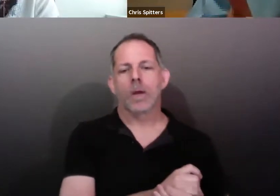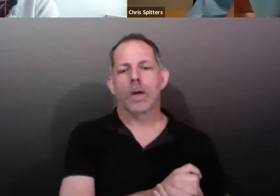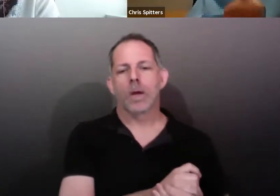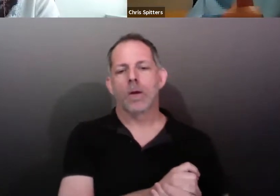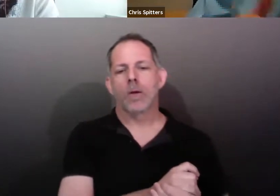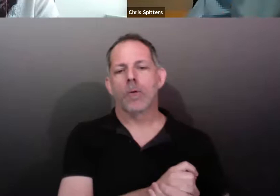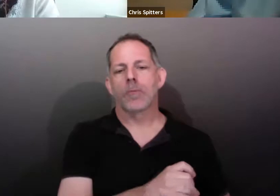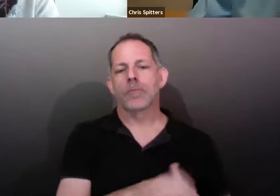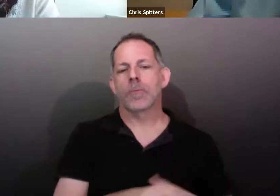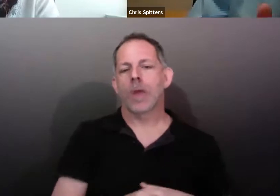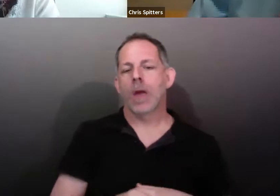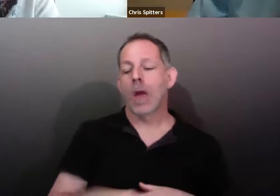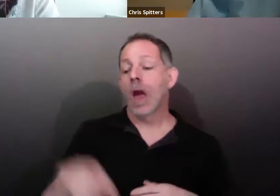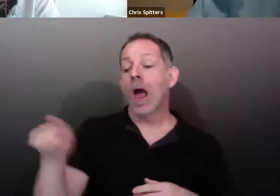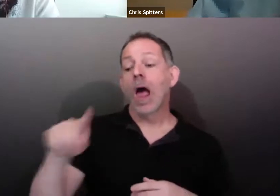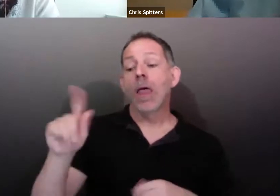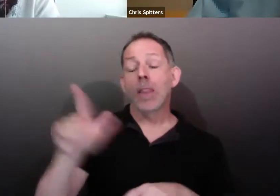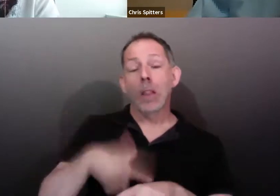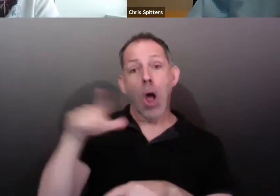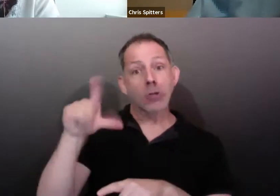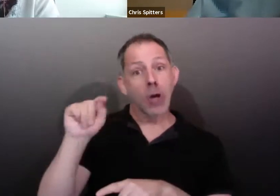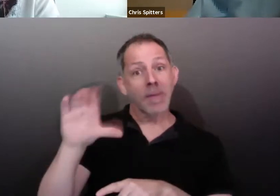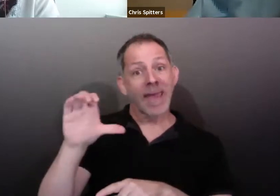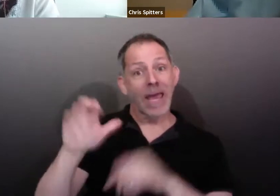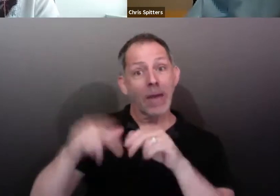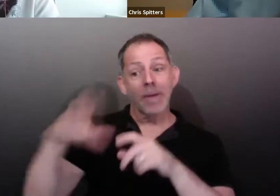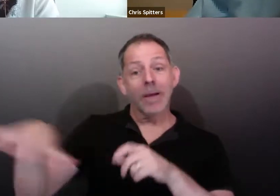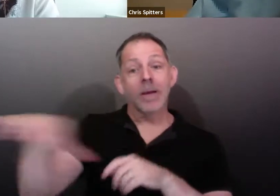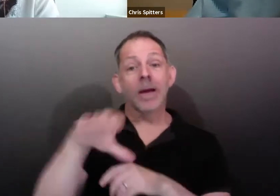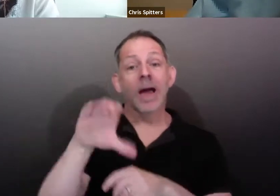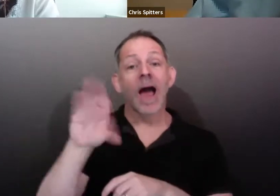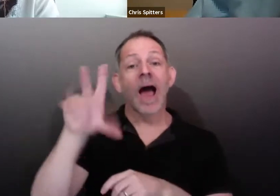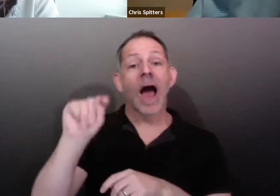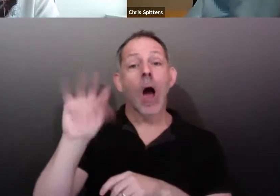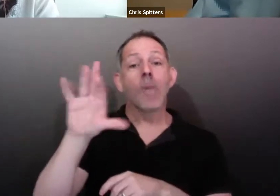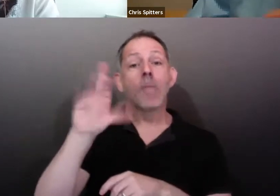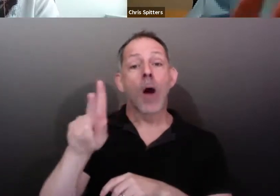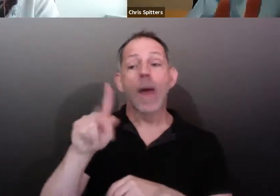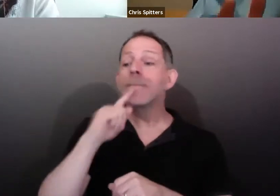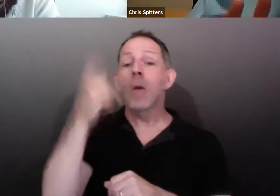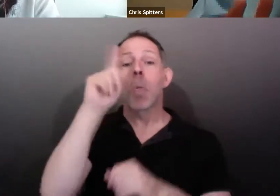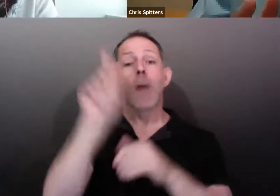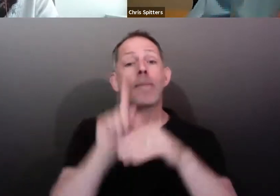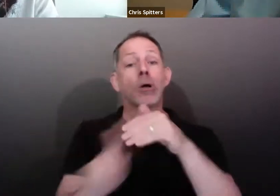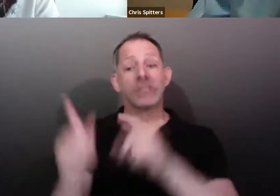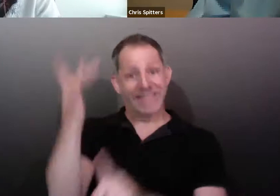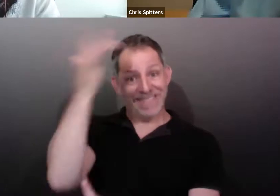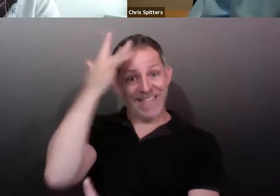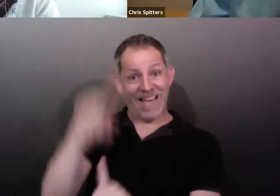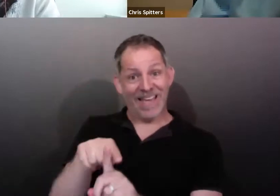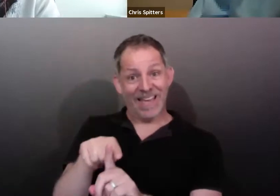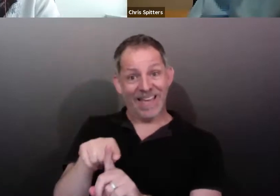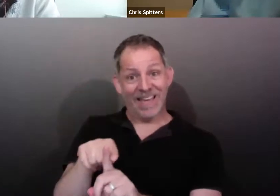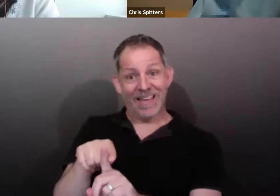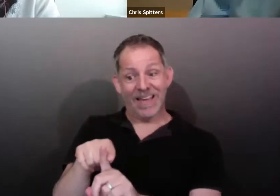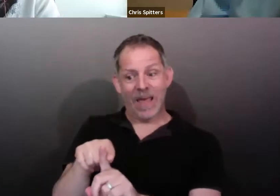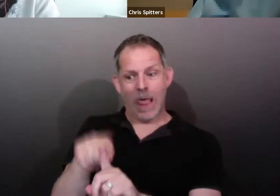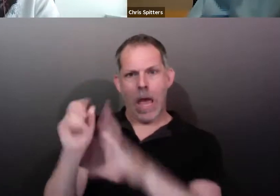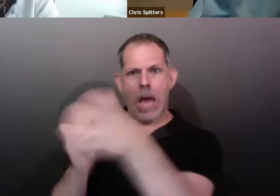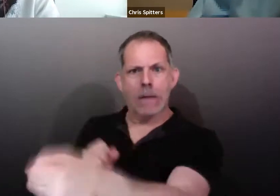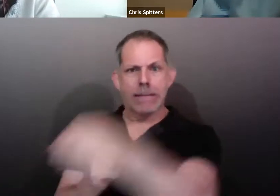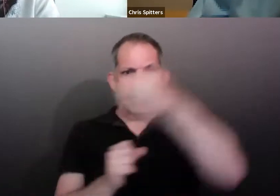want to get in there and try and break things up before spread occurs. So overall, the current situation with the long-term